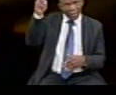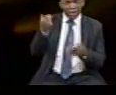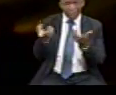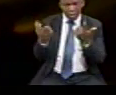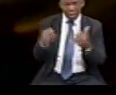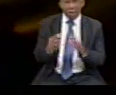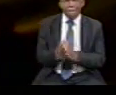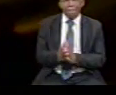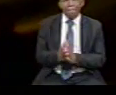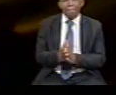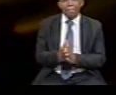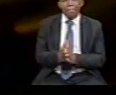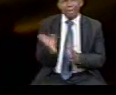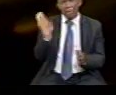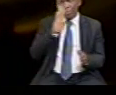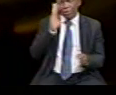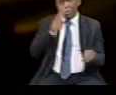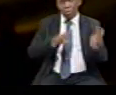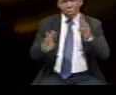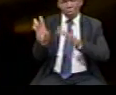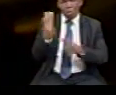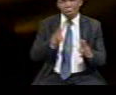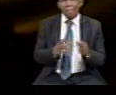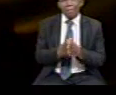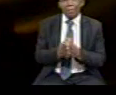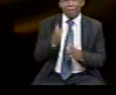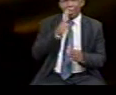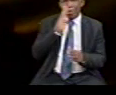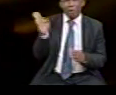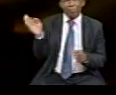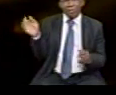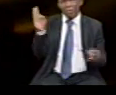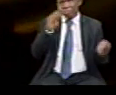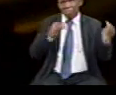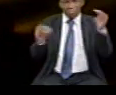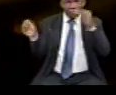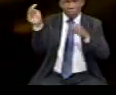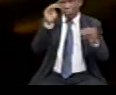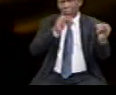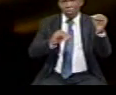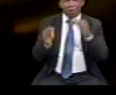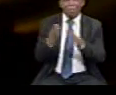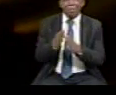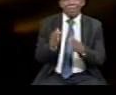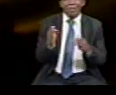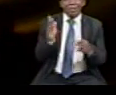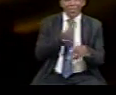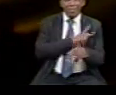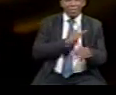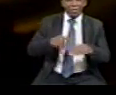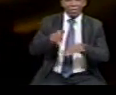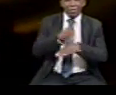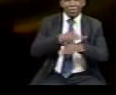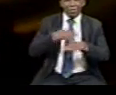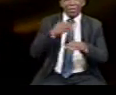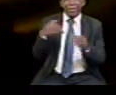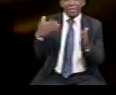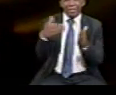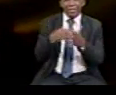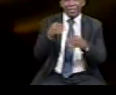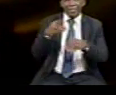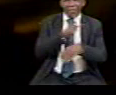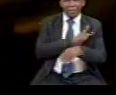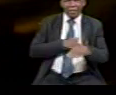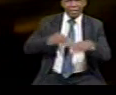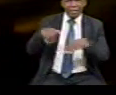will be wars and rumors of war. There will be pestilences. Nations will rise against nation. Kingdom will rise against kingdom. A lot of things